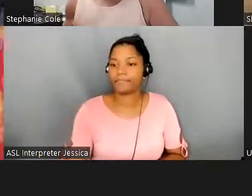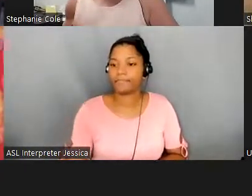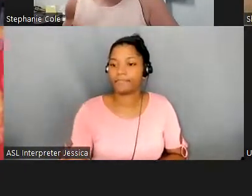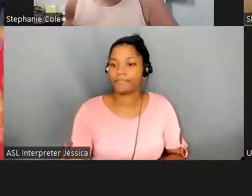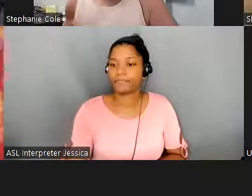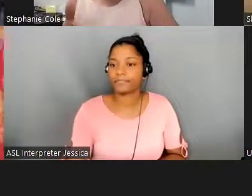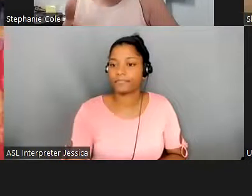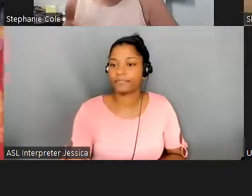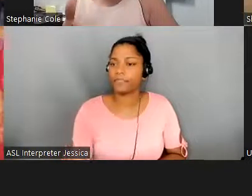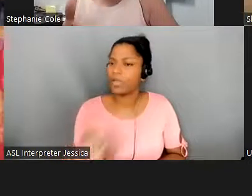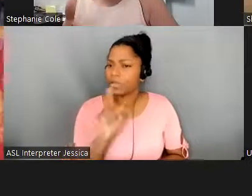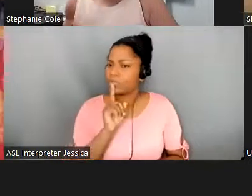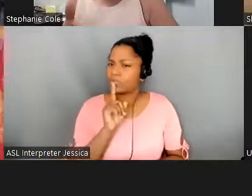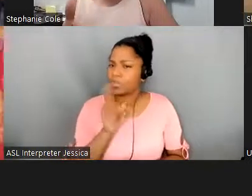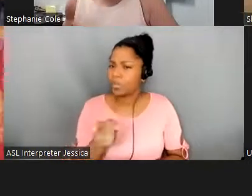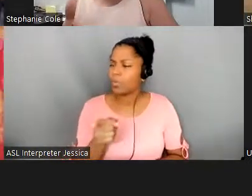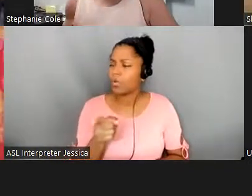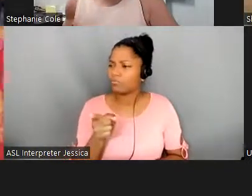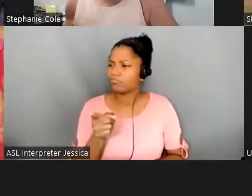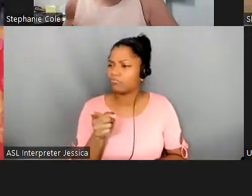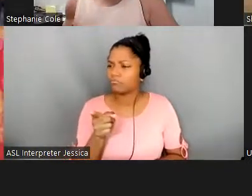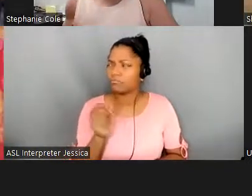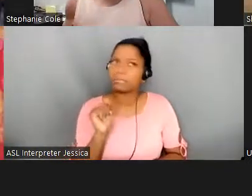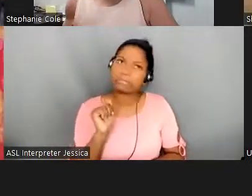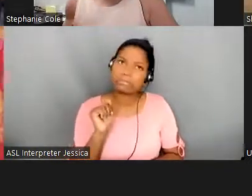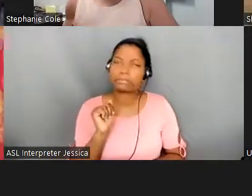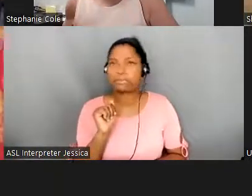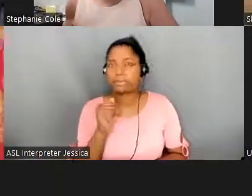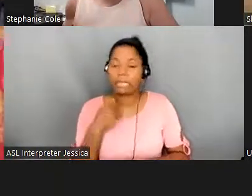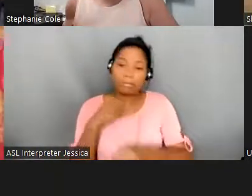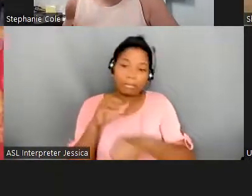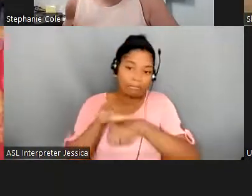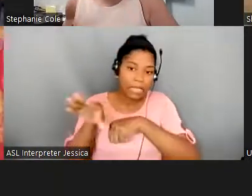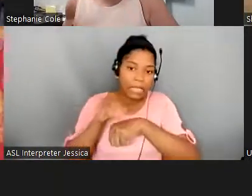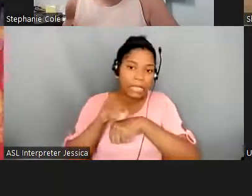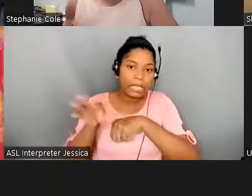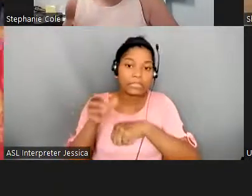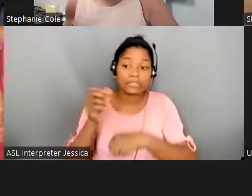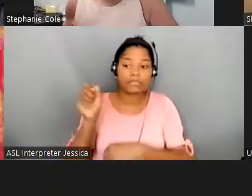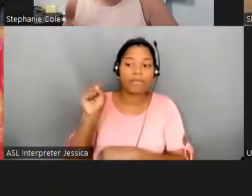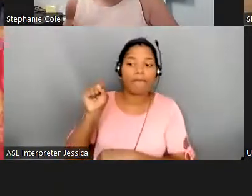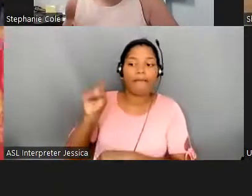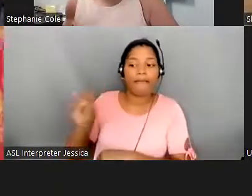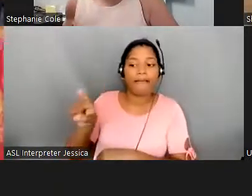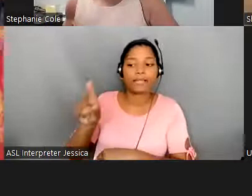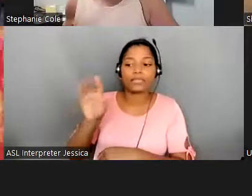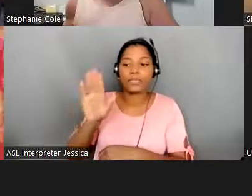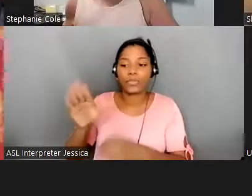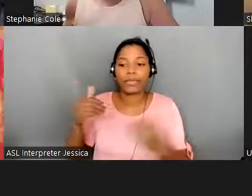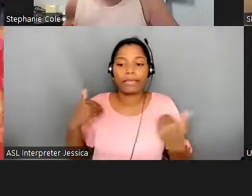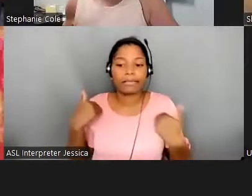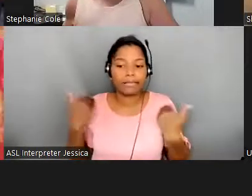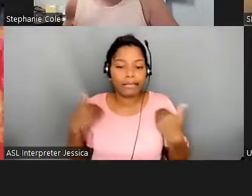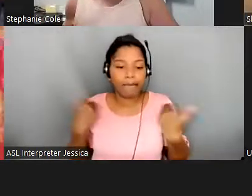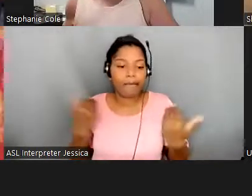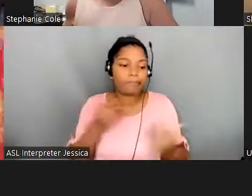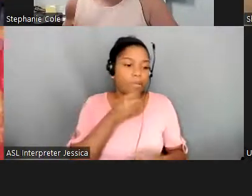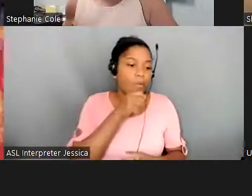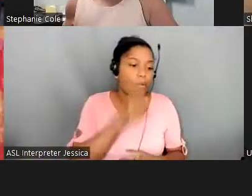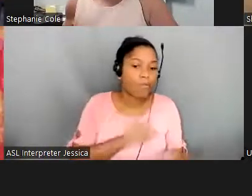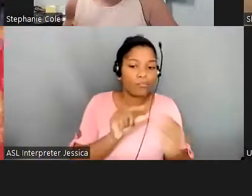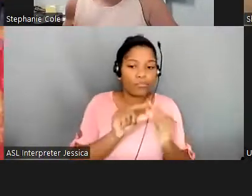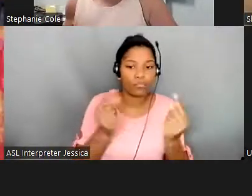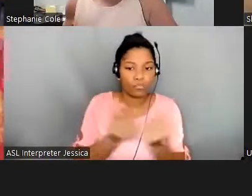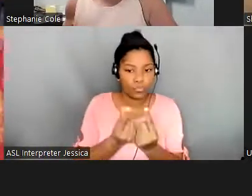Sure. Again, I'm going to advise that you ask your participant groups, your young or older people, what they might like